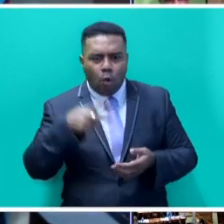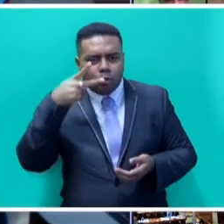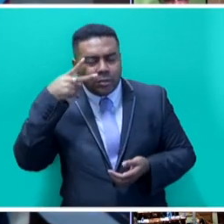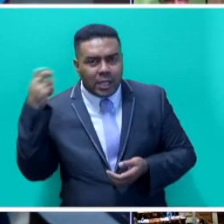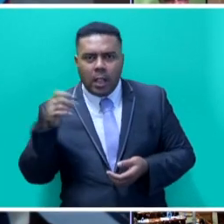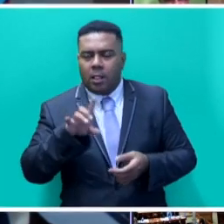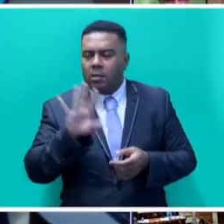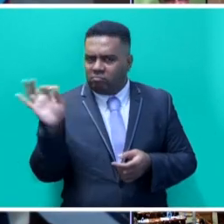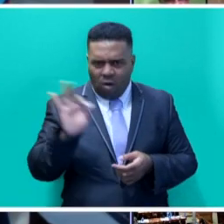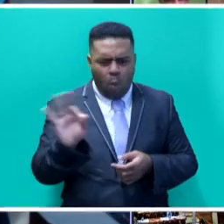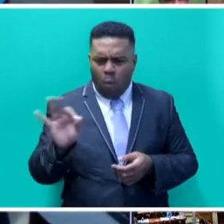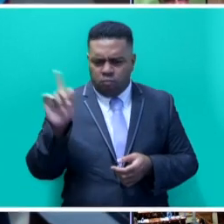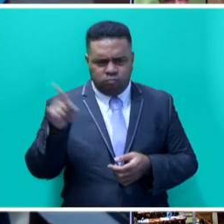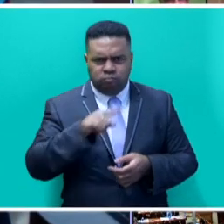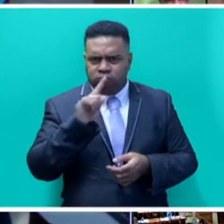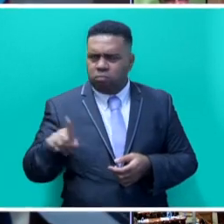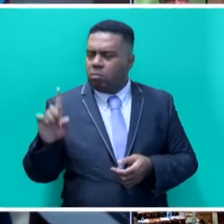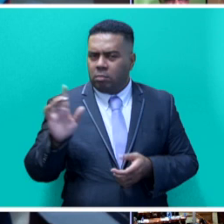Not one bit.